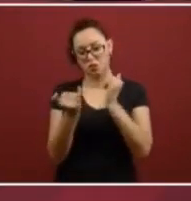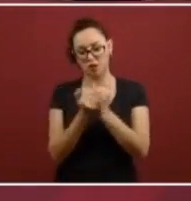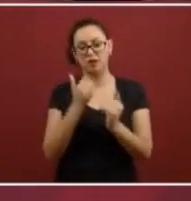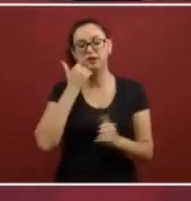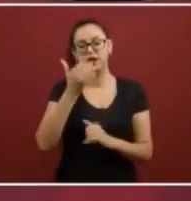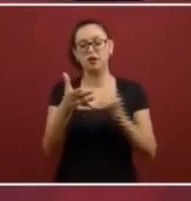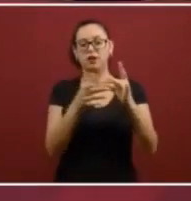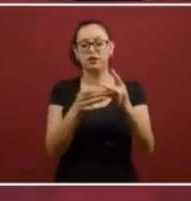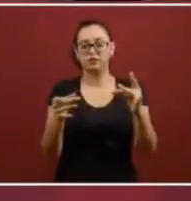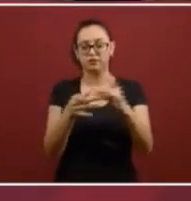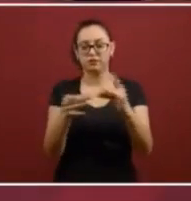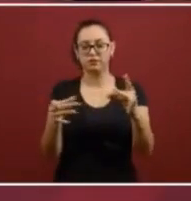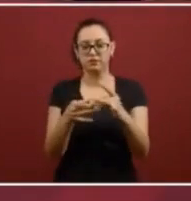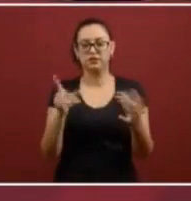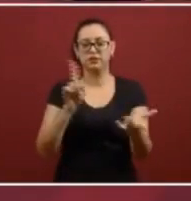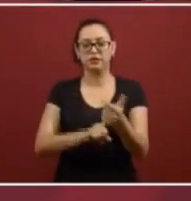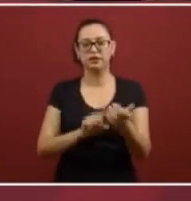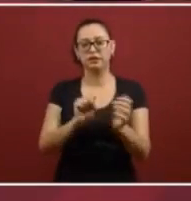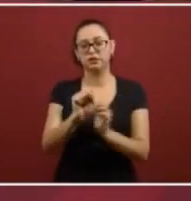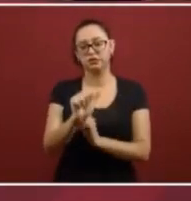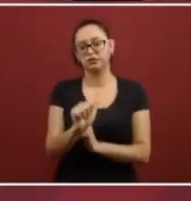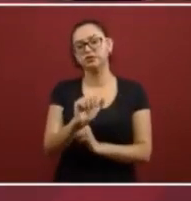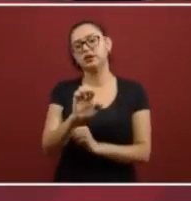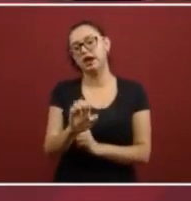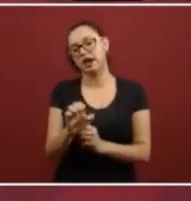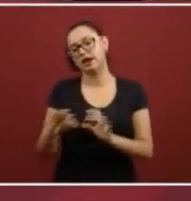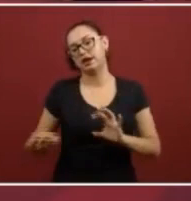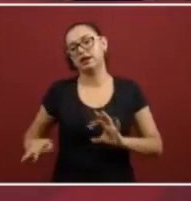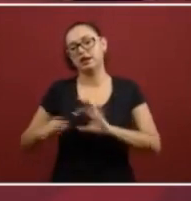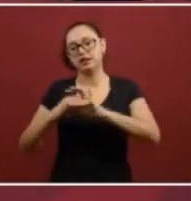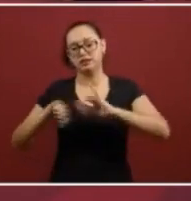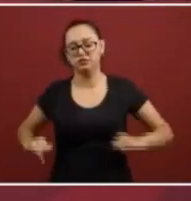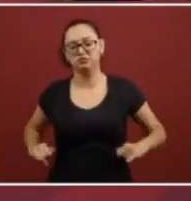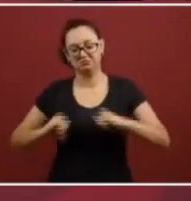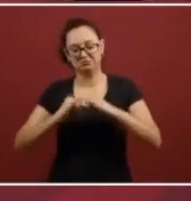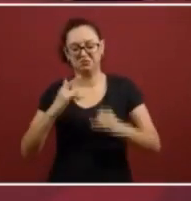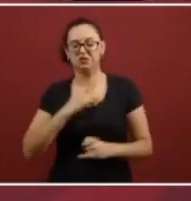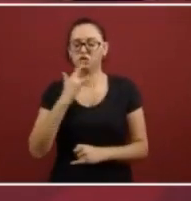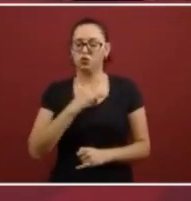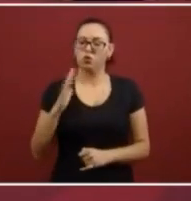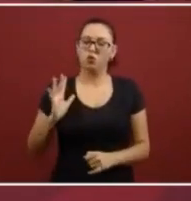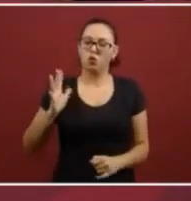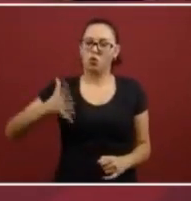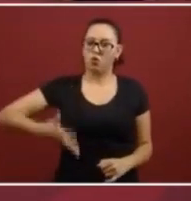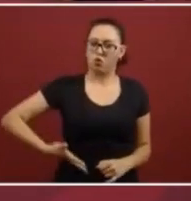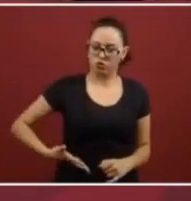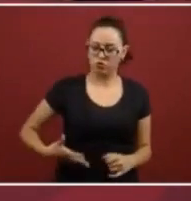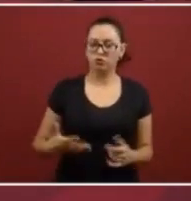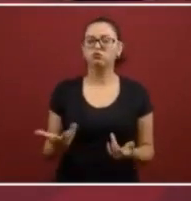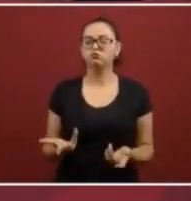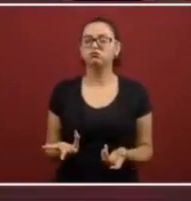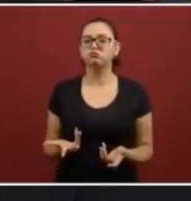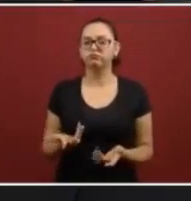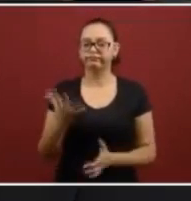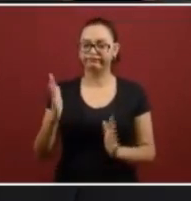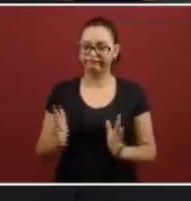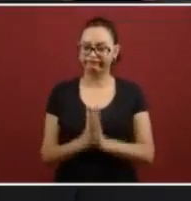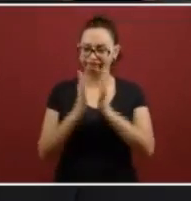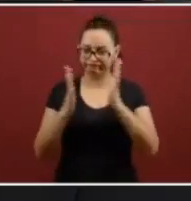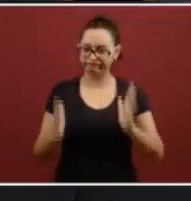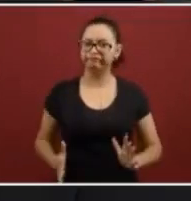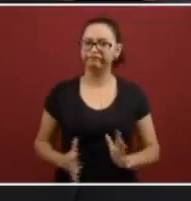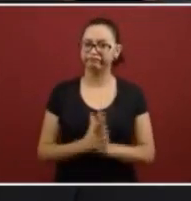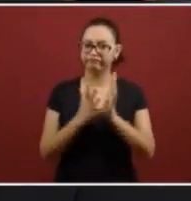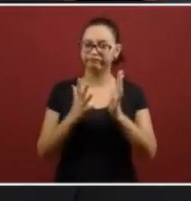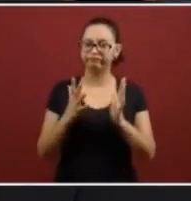president. nosotros en el SAE y ahora en el instituto es un orgullo poder They are very proud participar to y participate